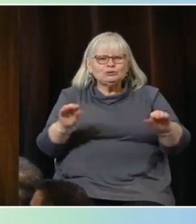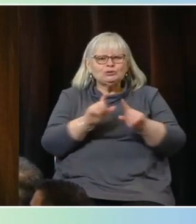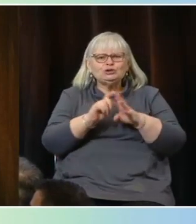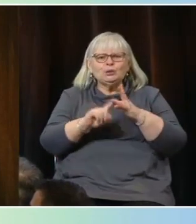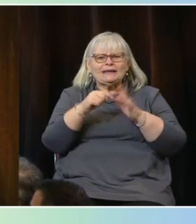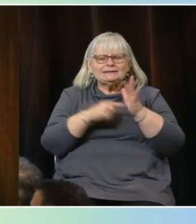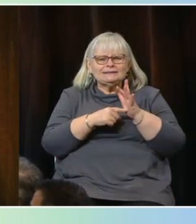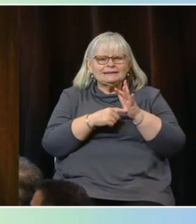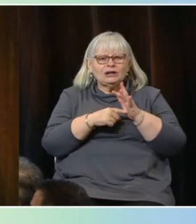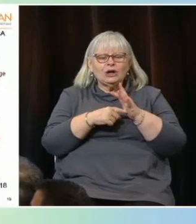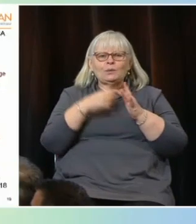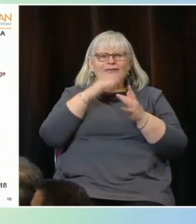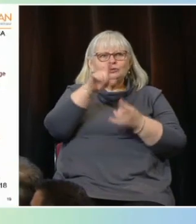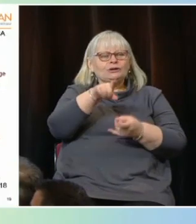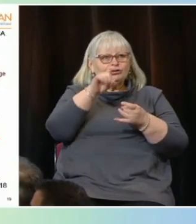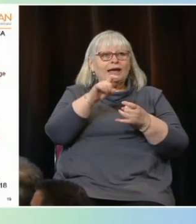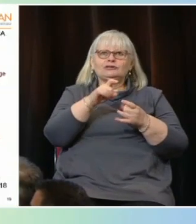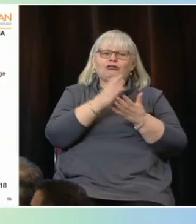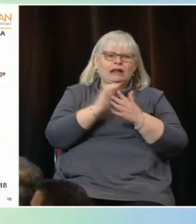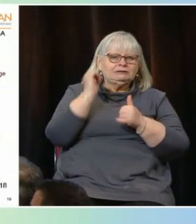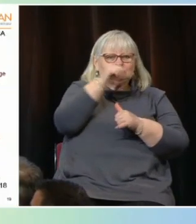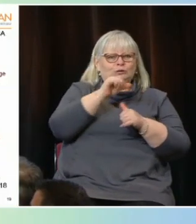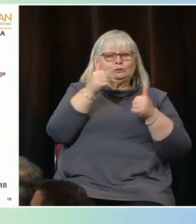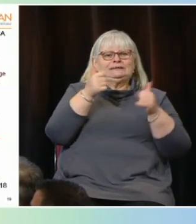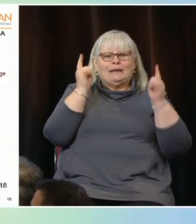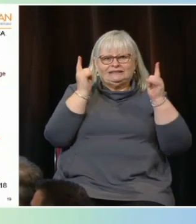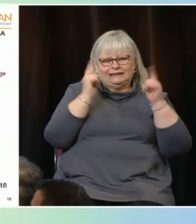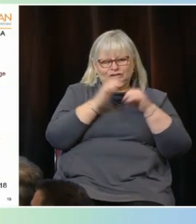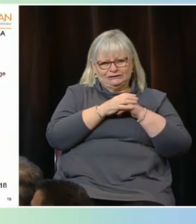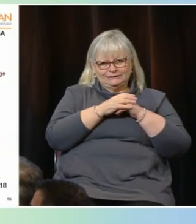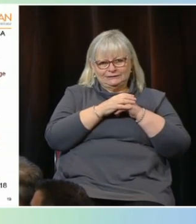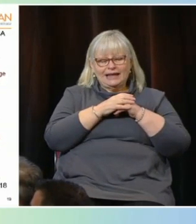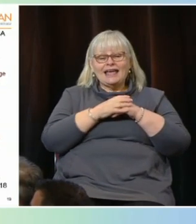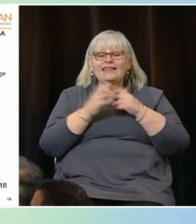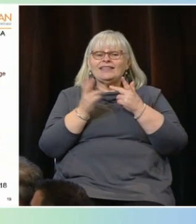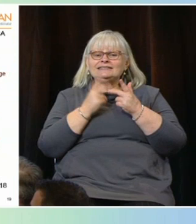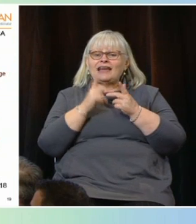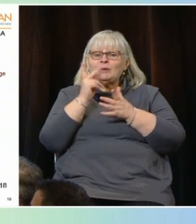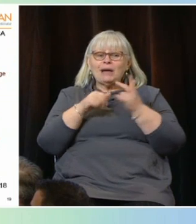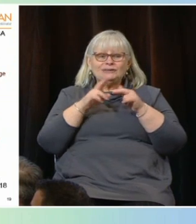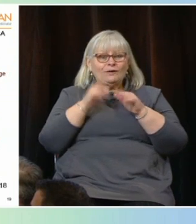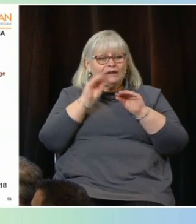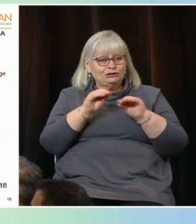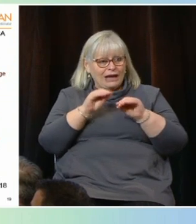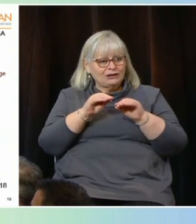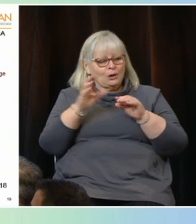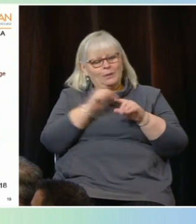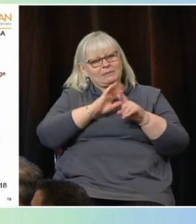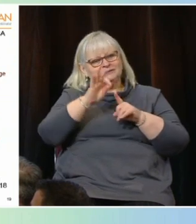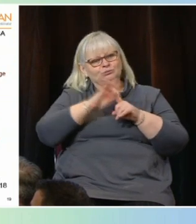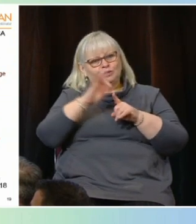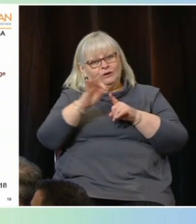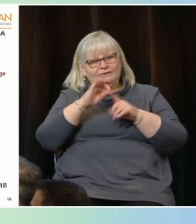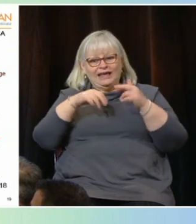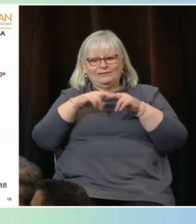more to attract and retain High performing teachers but there are other aspects of Education that will also need to evolve if we're going to remain a leading